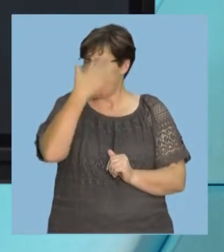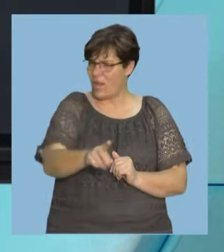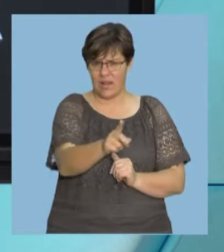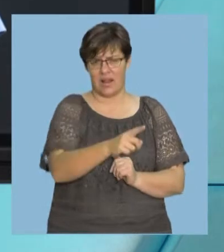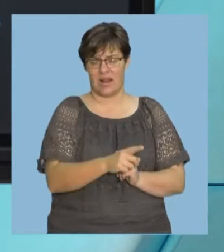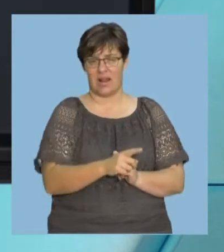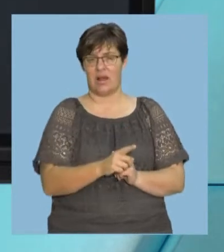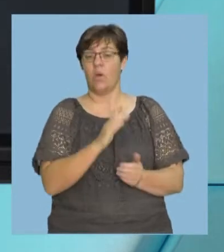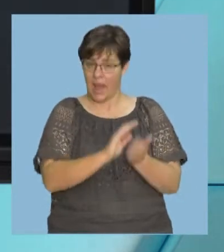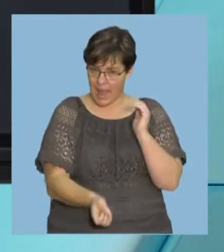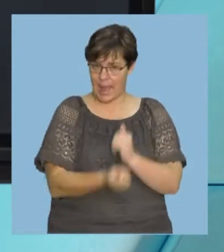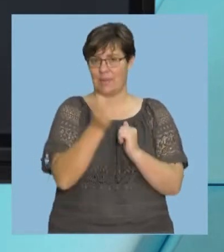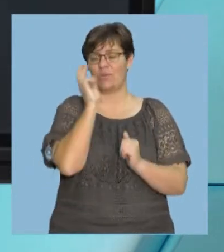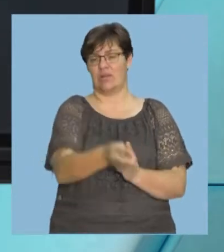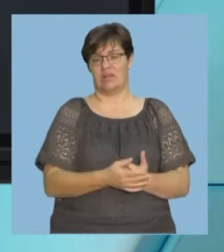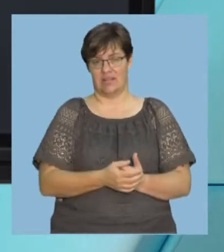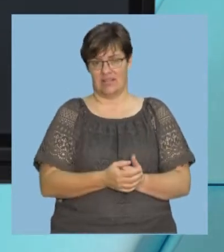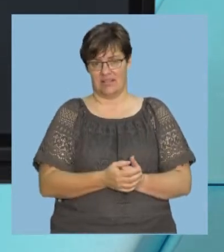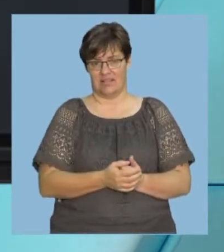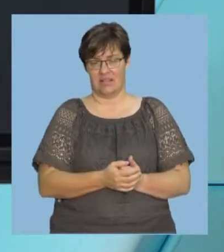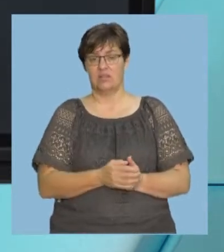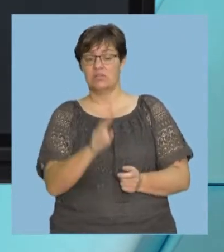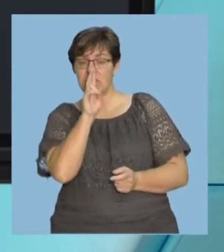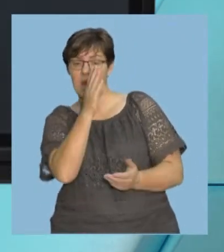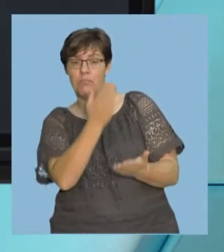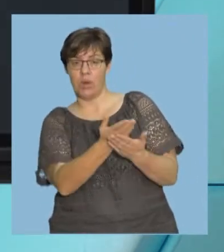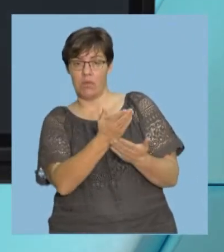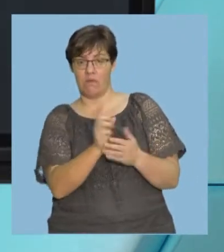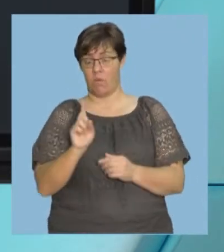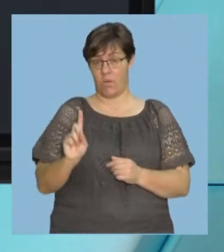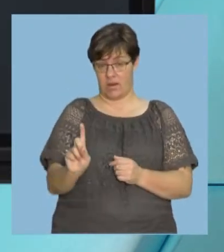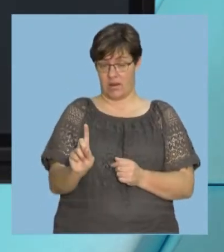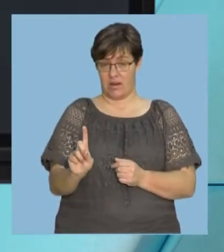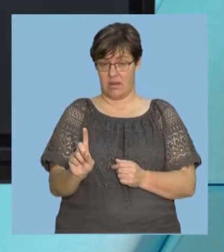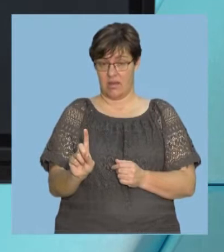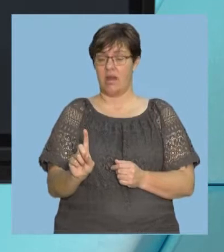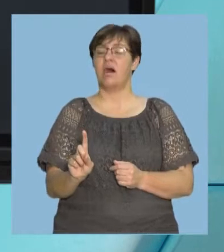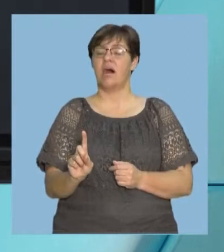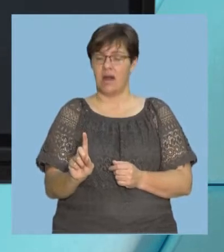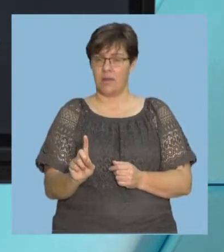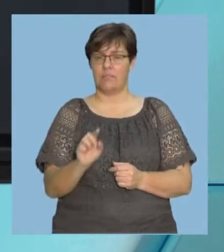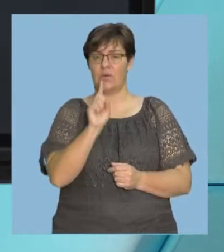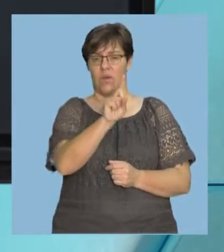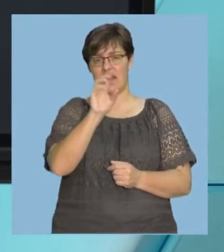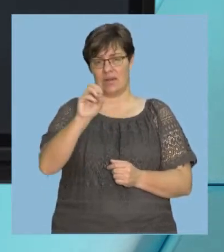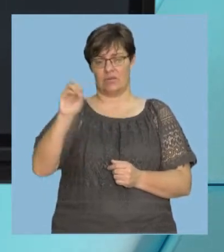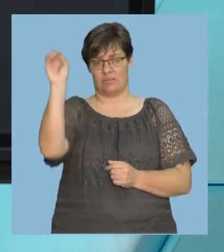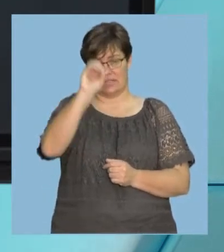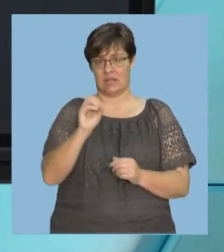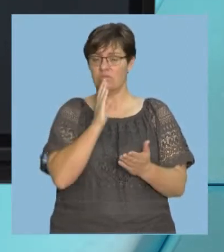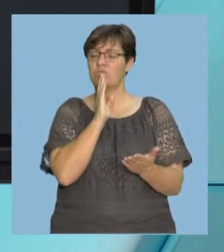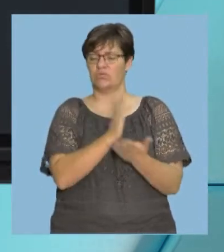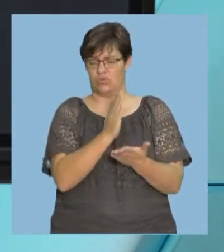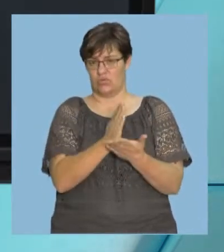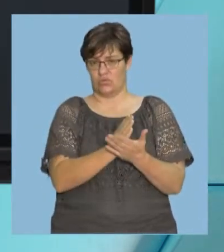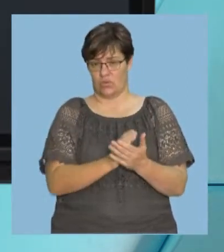certain it's going to happen. So whenever you see a probability of 1, you know you can be 100% sure.